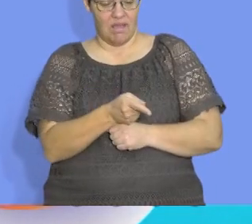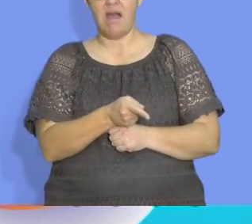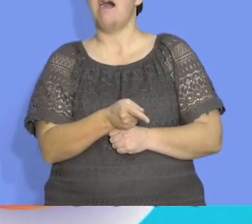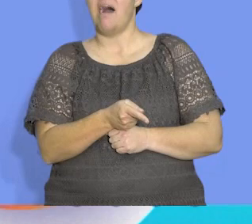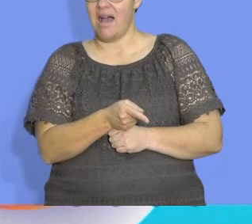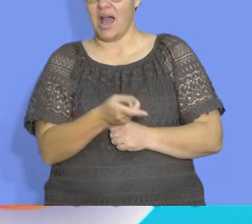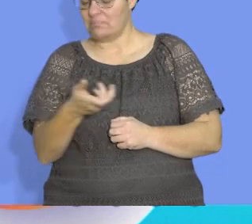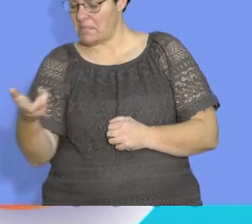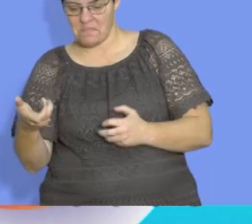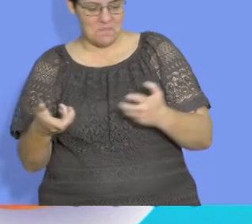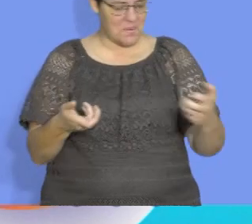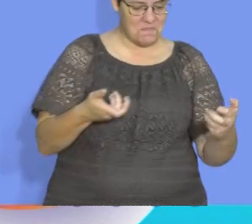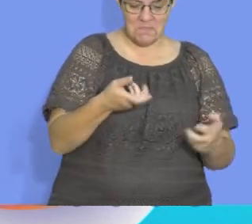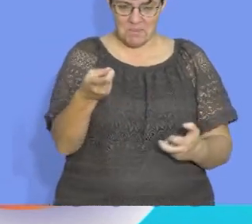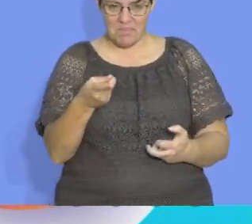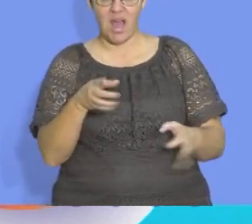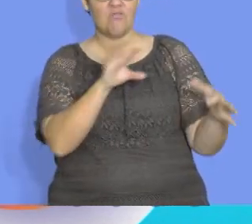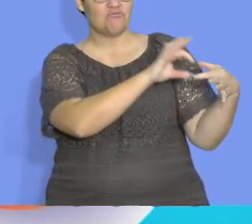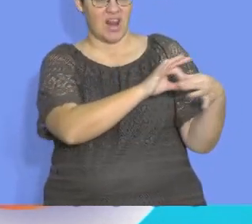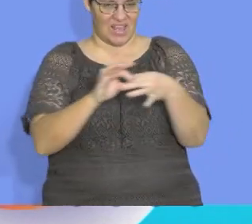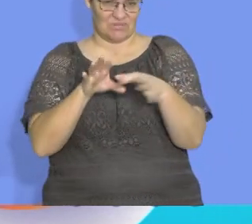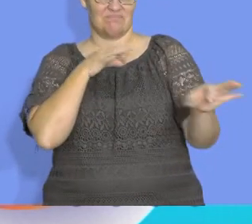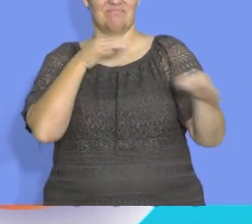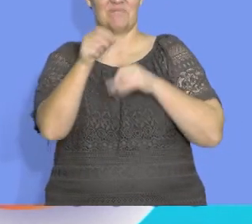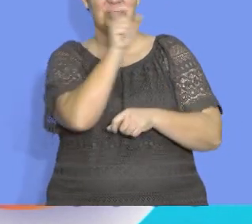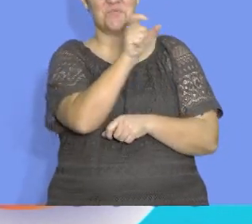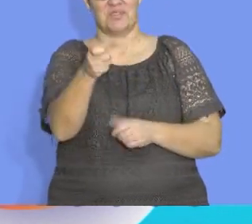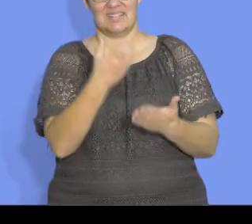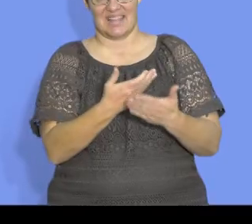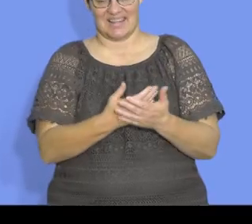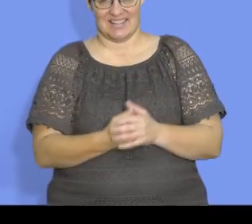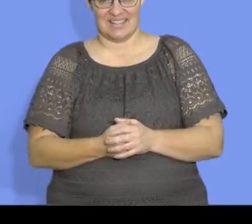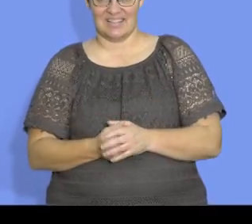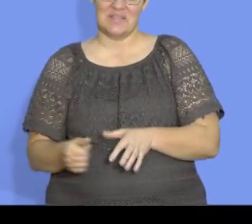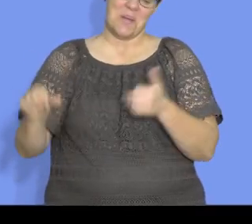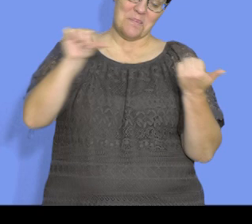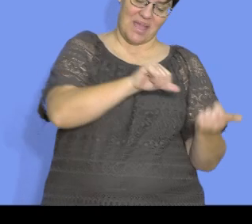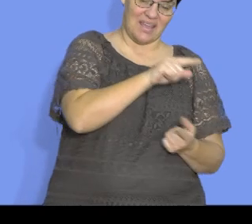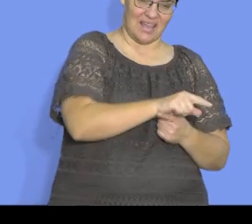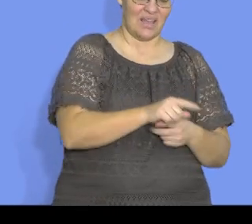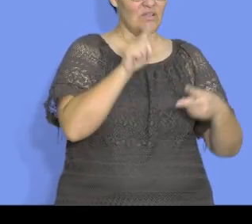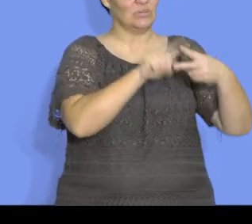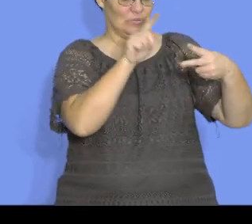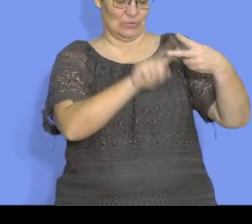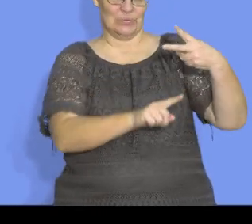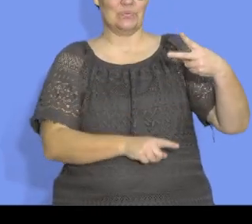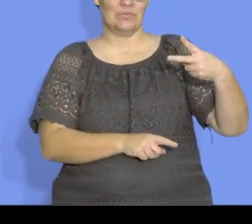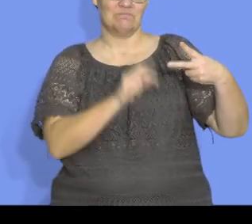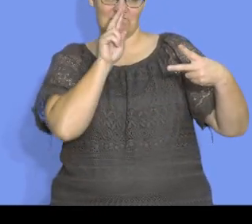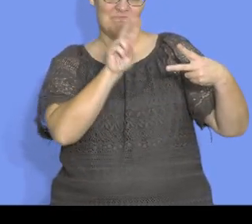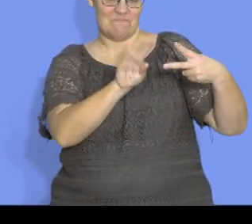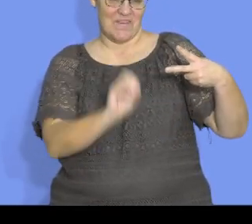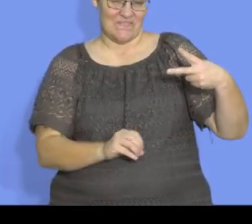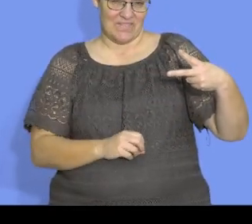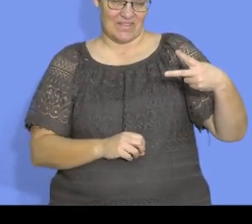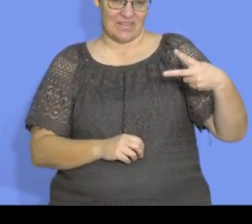equation, you can separate it out and start to define the relationships in words. And so coming back to this one, well, there are two relationships